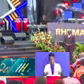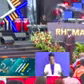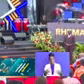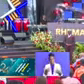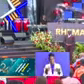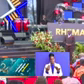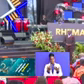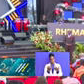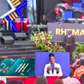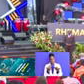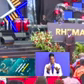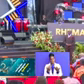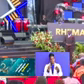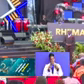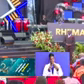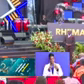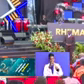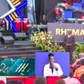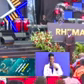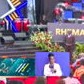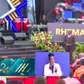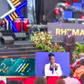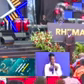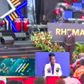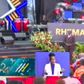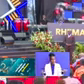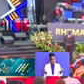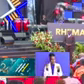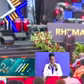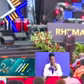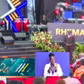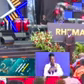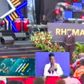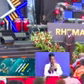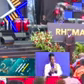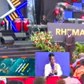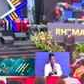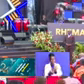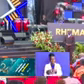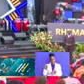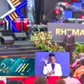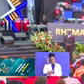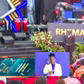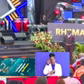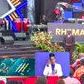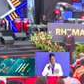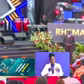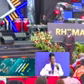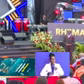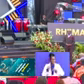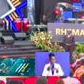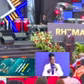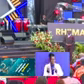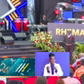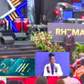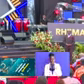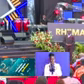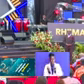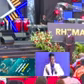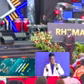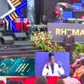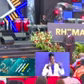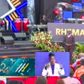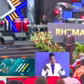children in going down to keep your children in manifesting Devil activities and we come